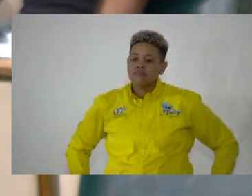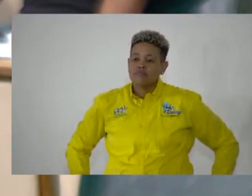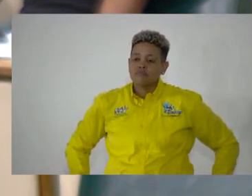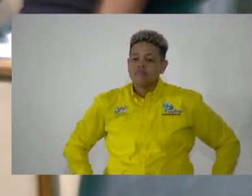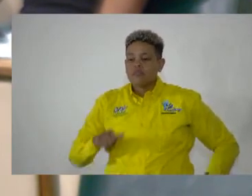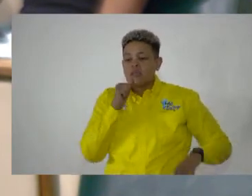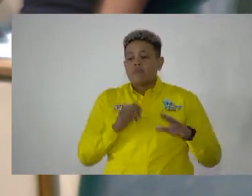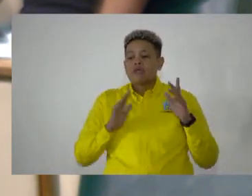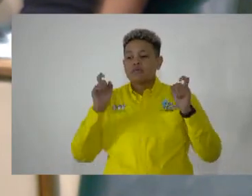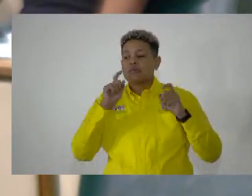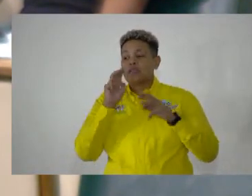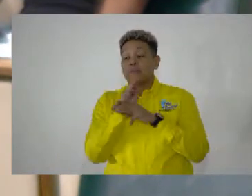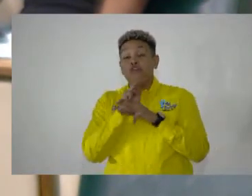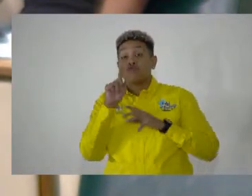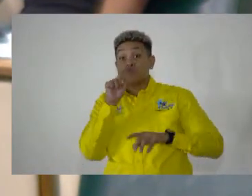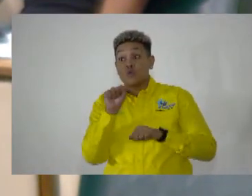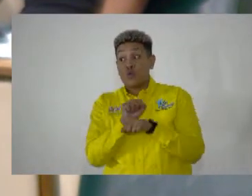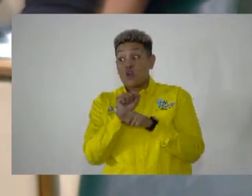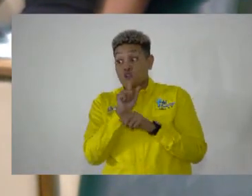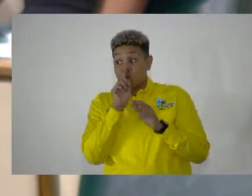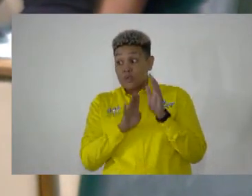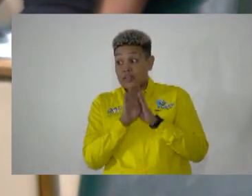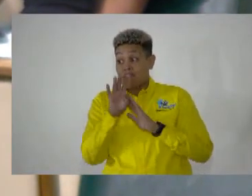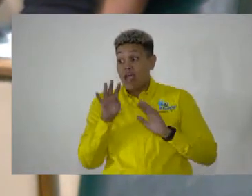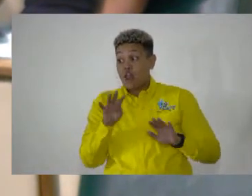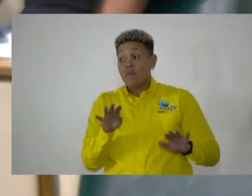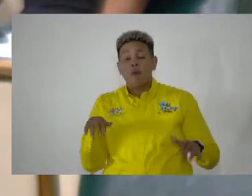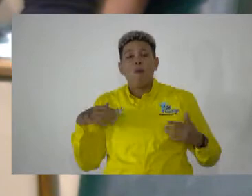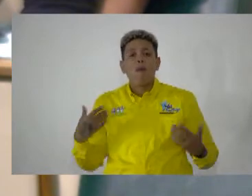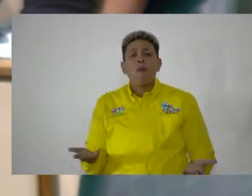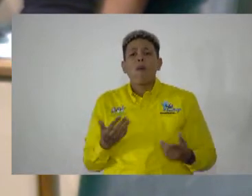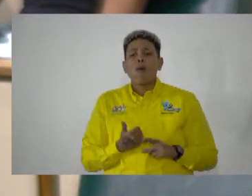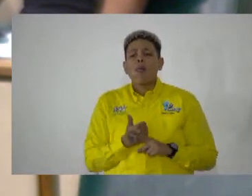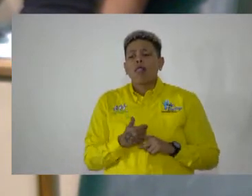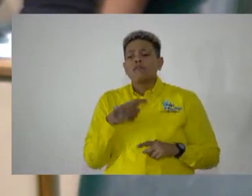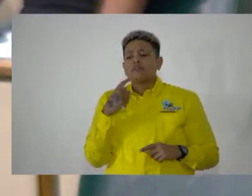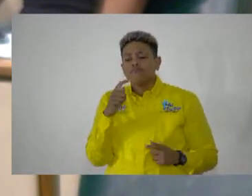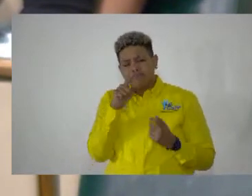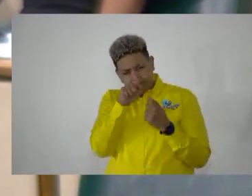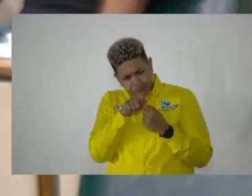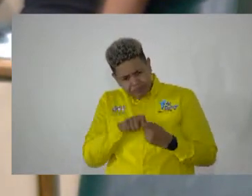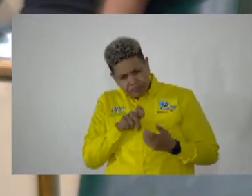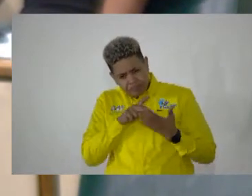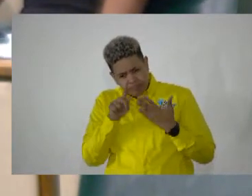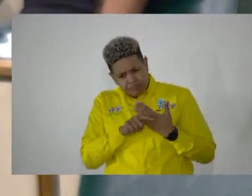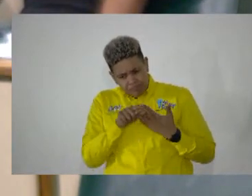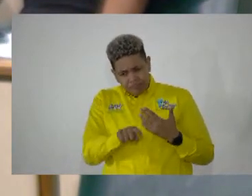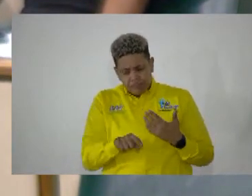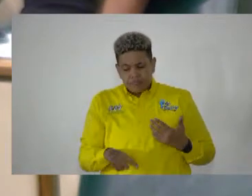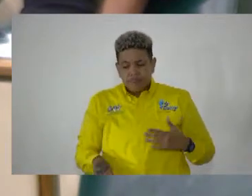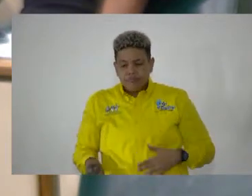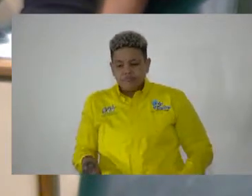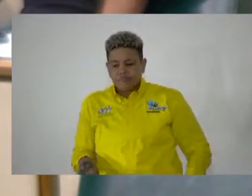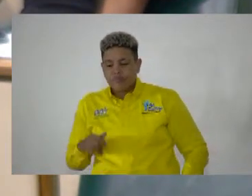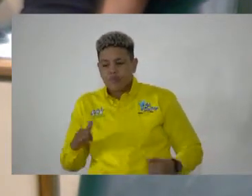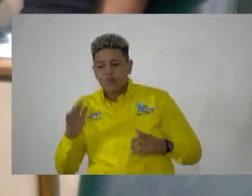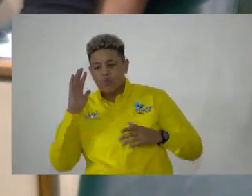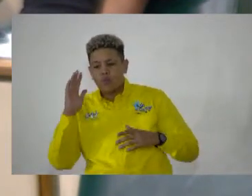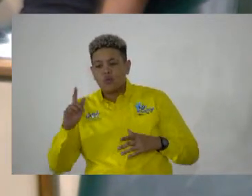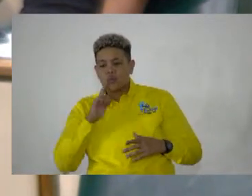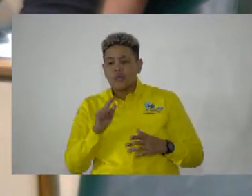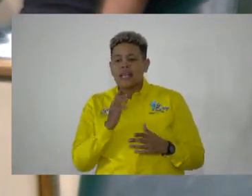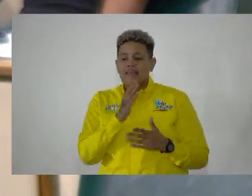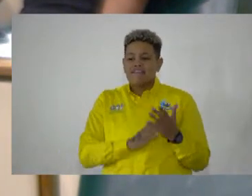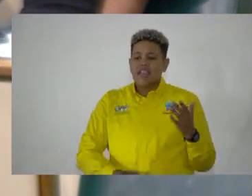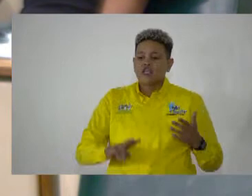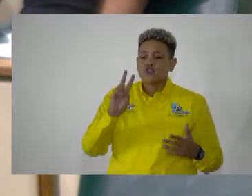Madam Speaker, the Ministry is working to develop a specific program which will be in Phase